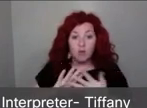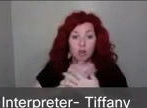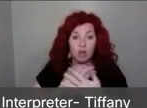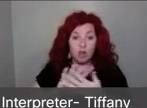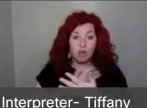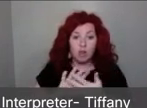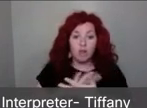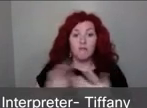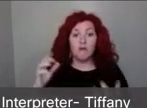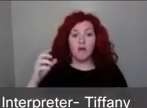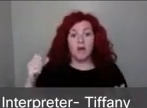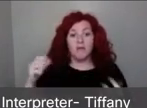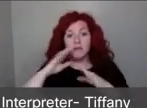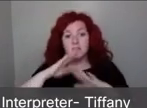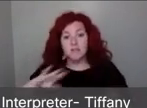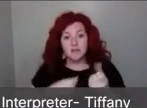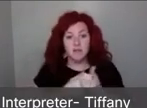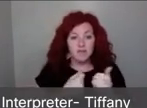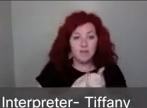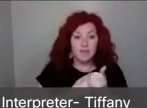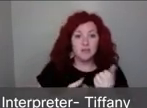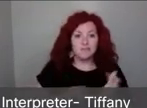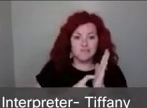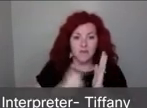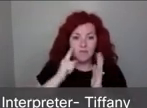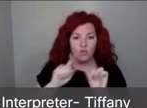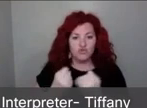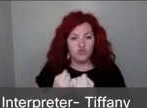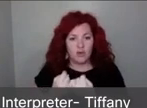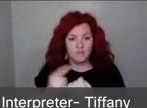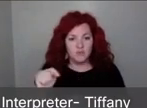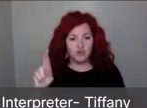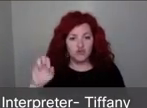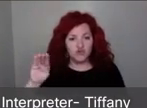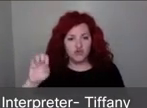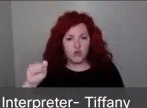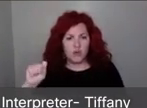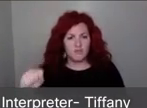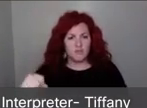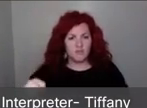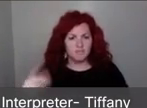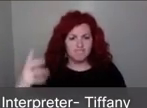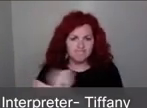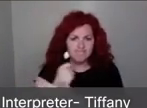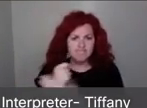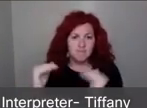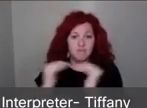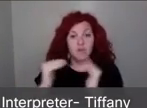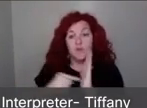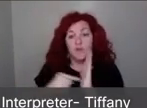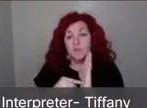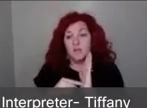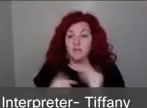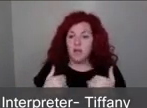the advocacy needed for tribes. Tribes deserve to be fairly represented and have the ability